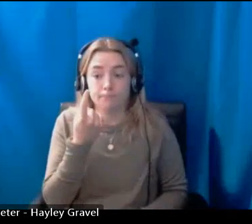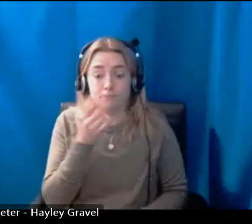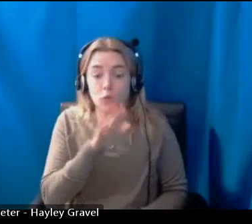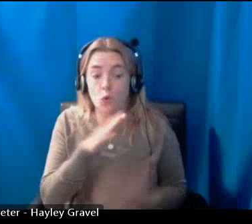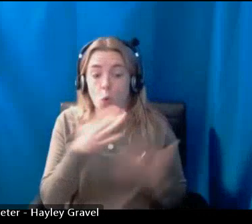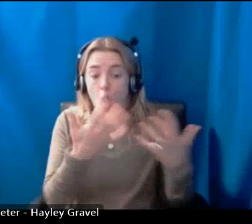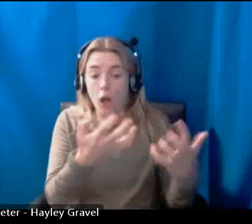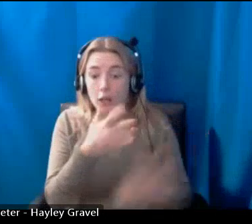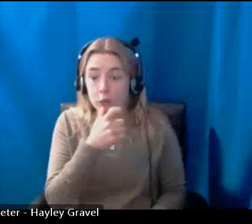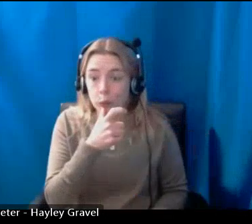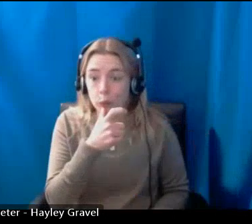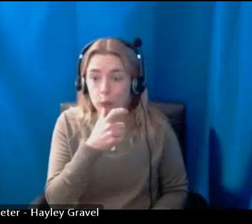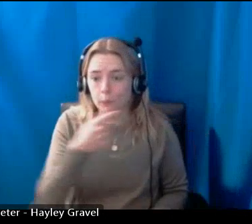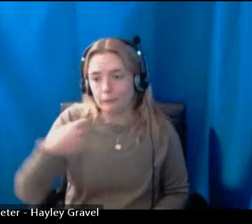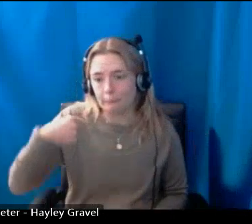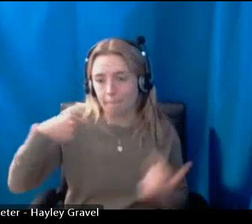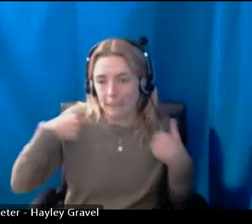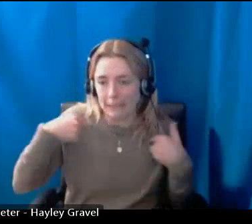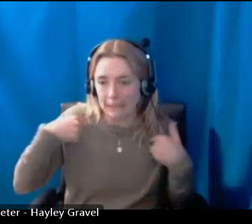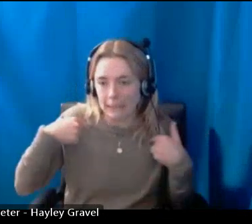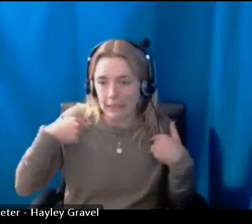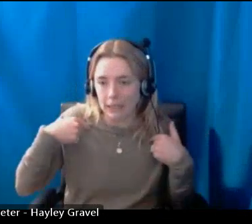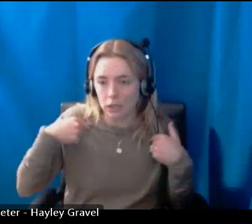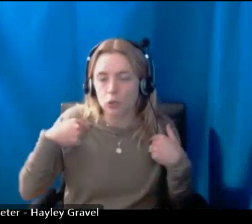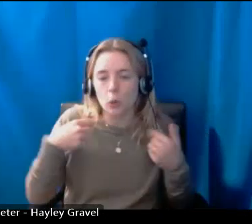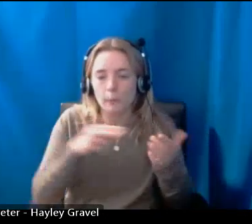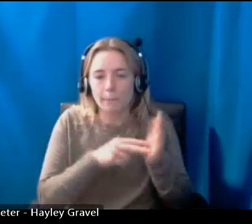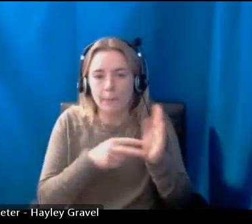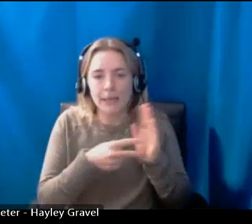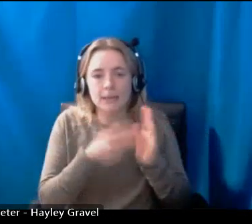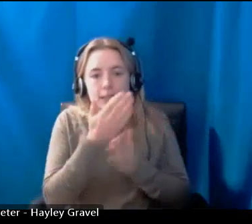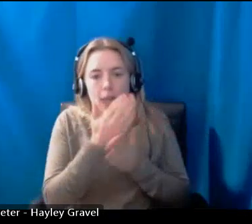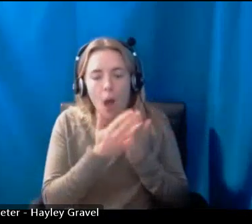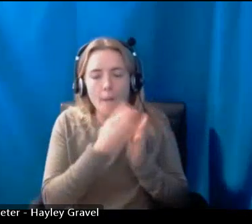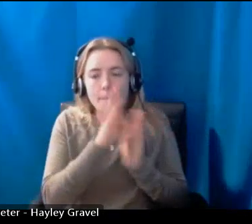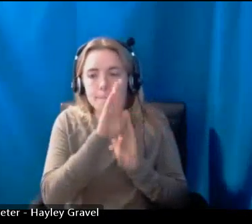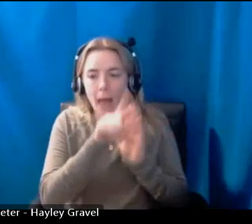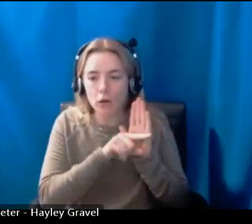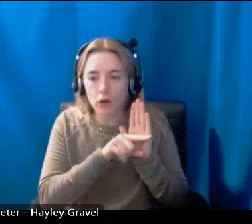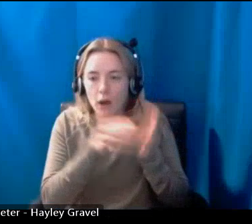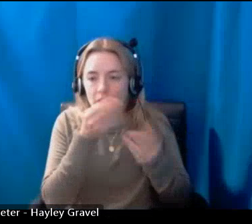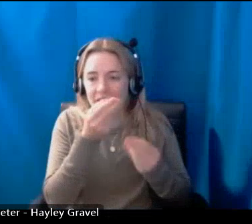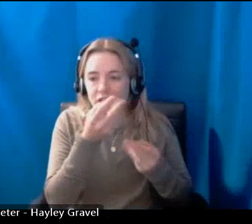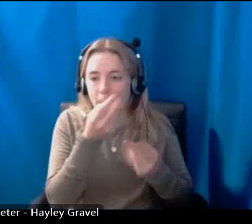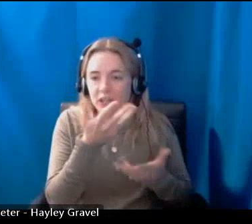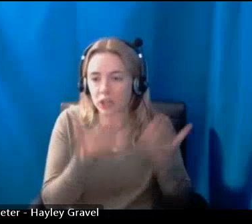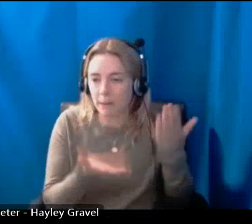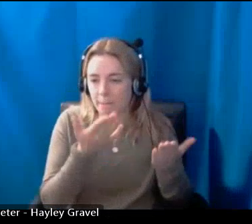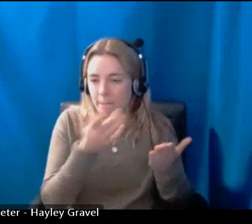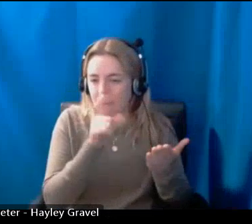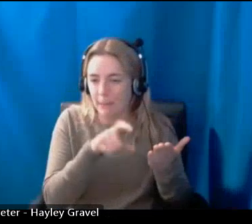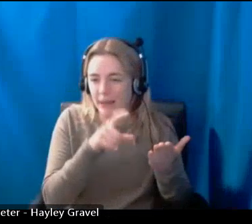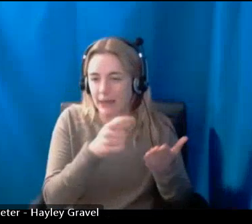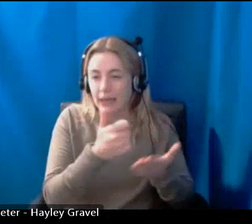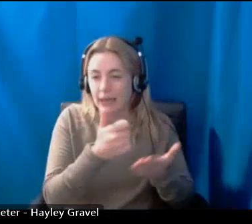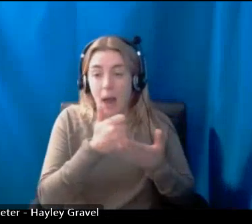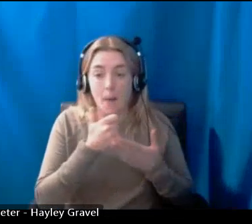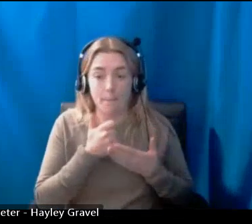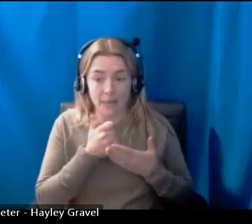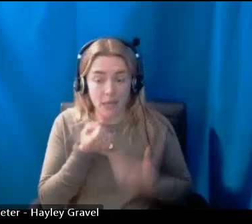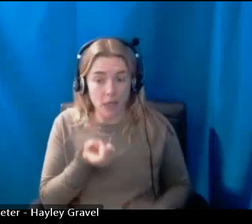You may want to have to give me some background information to help understand and help ground me in your paper. That would happen